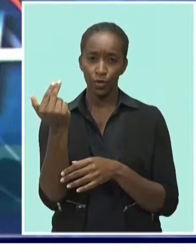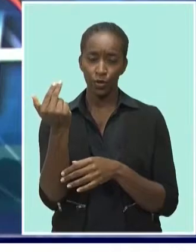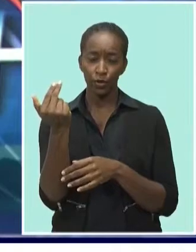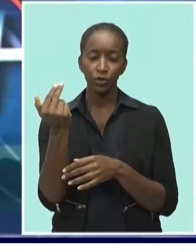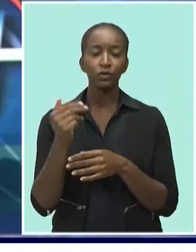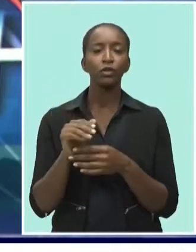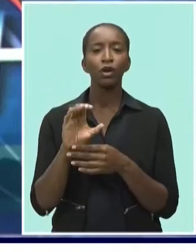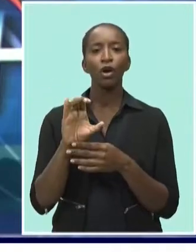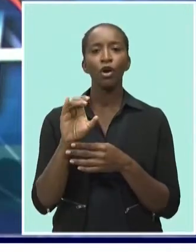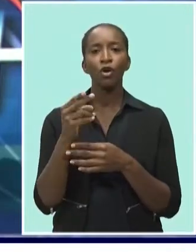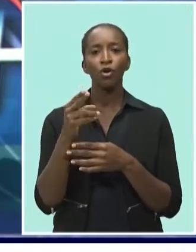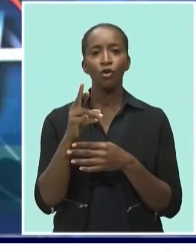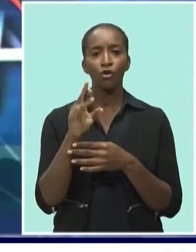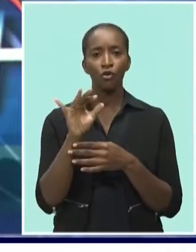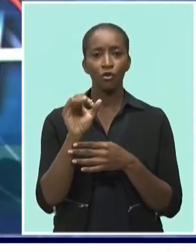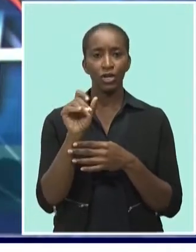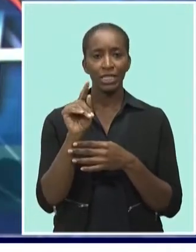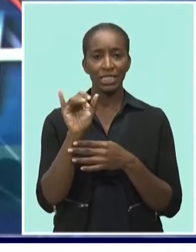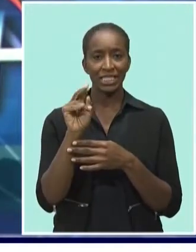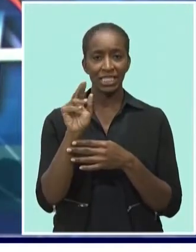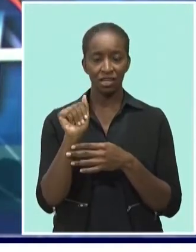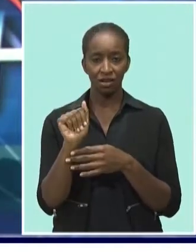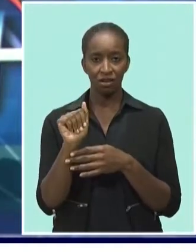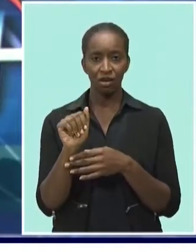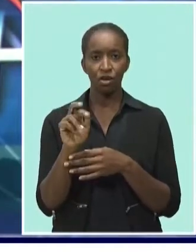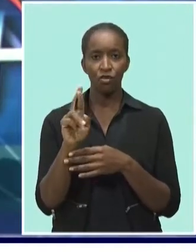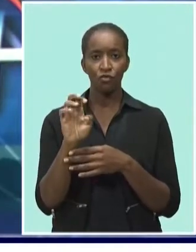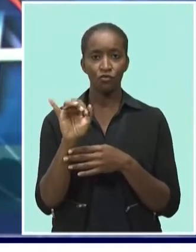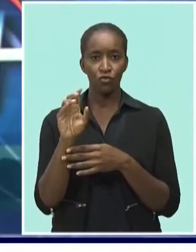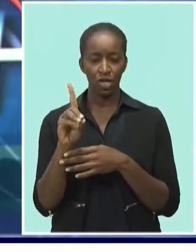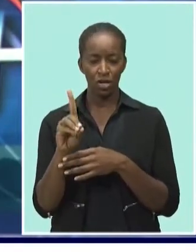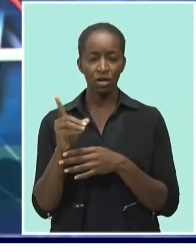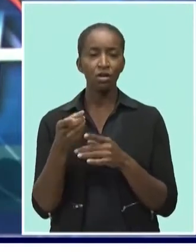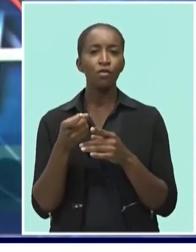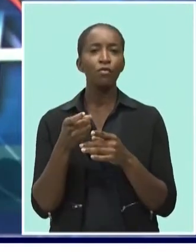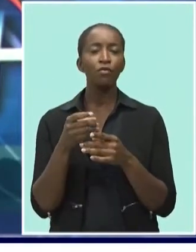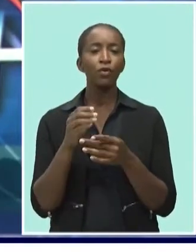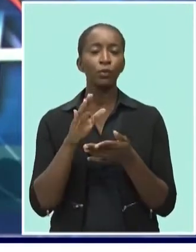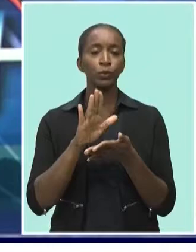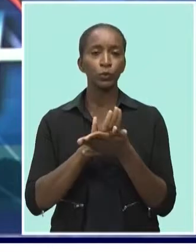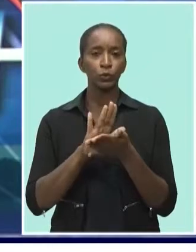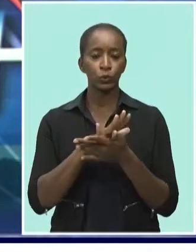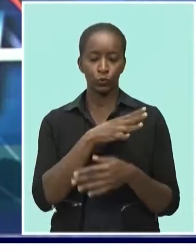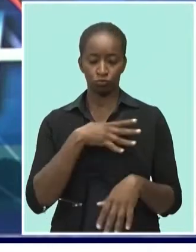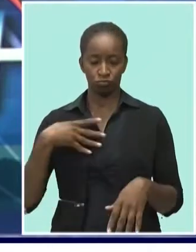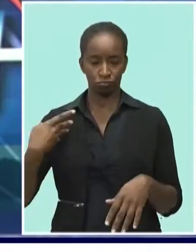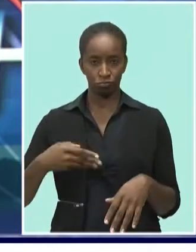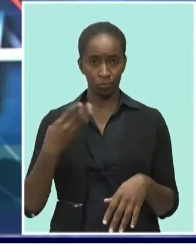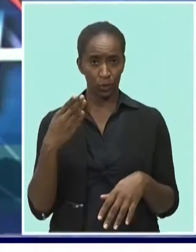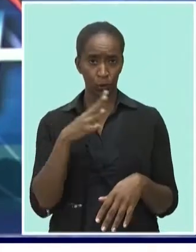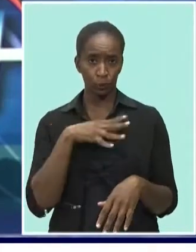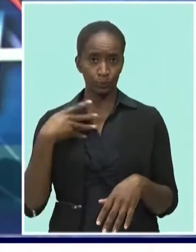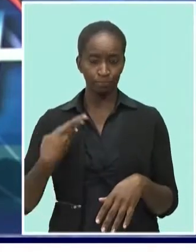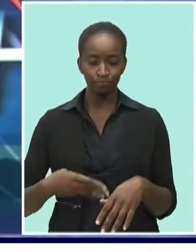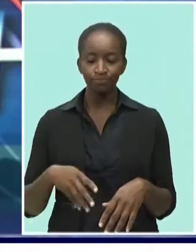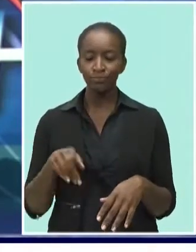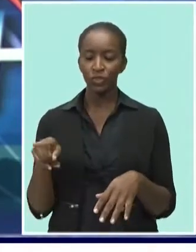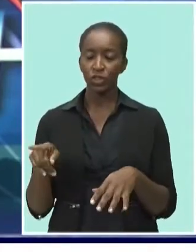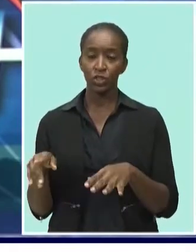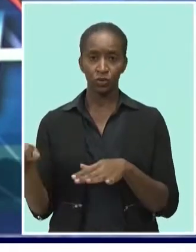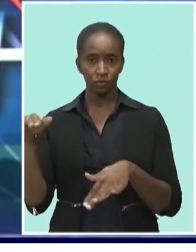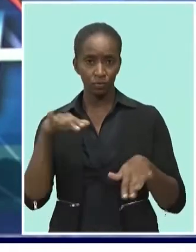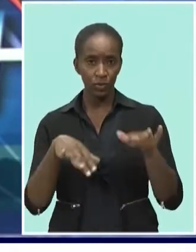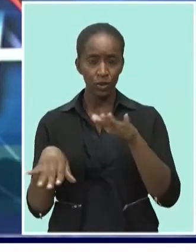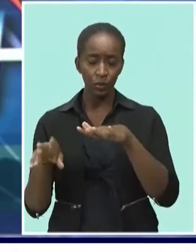Christina Reed of Gemswick St. Philip, who reportedly went to the Pierhead Beach on Bay Street with 2 friends. Reports are that she got into